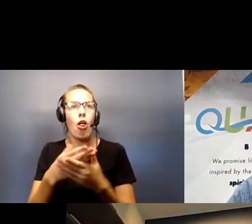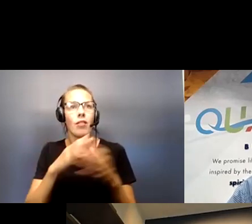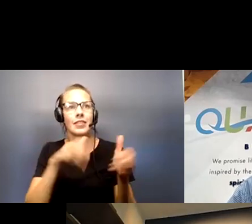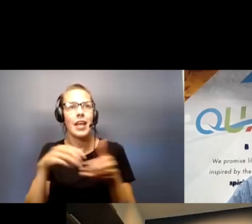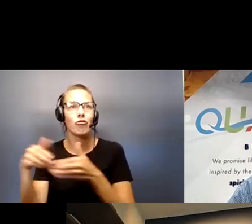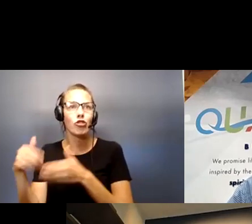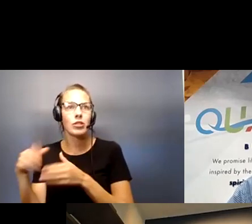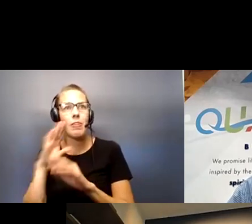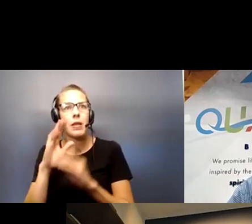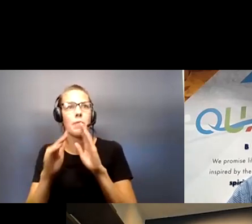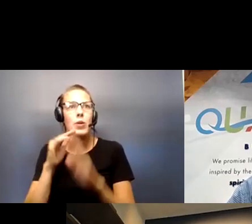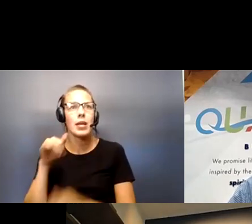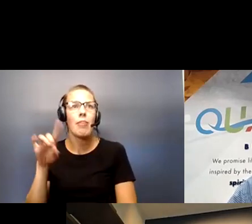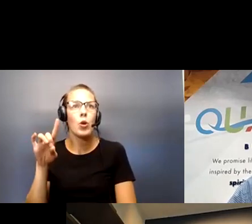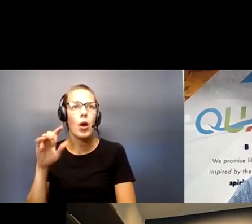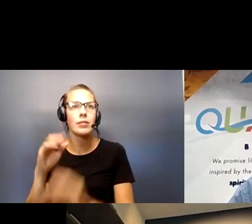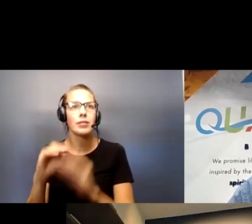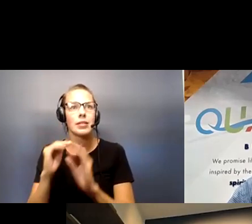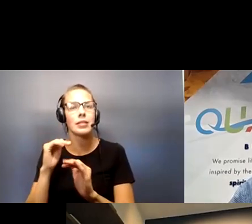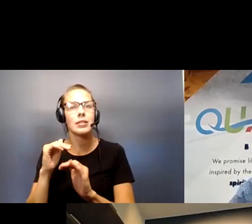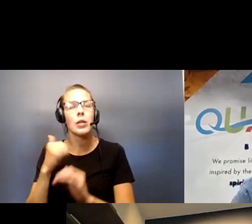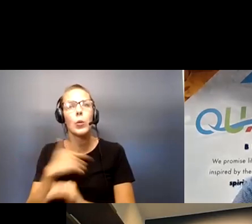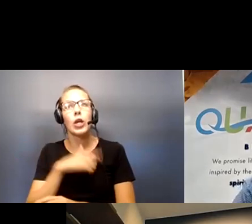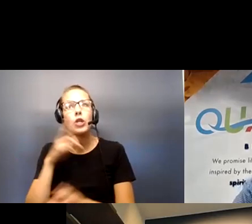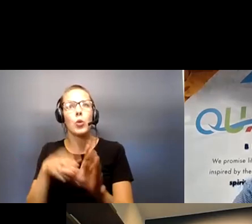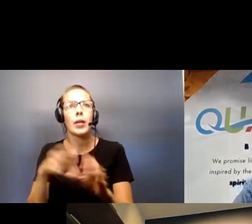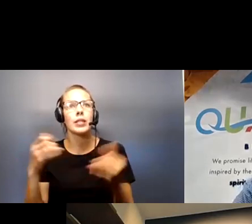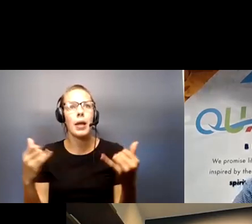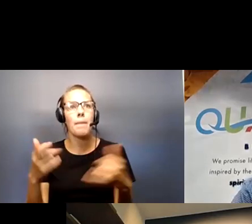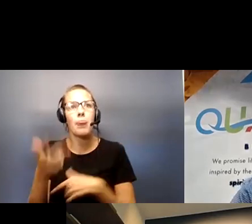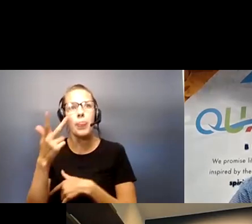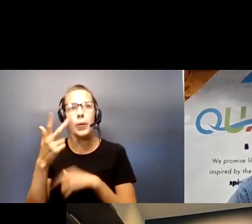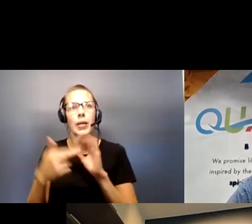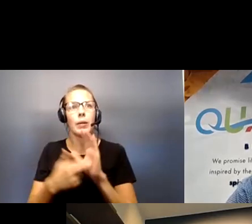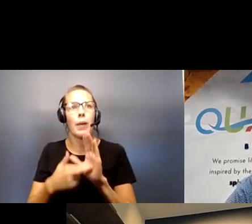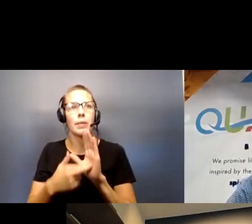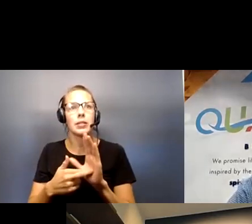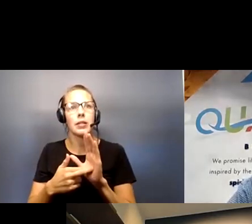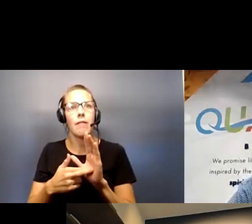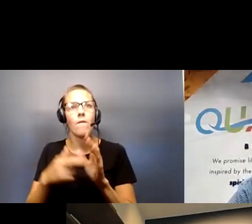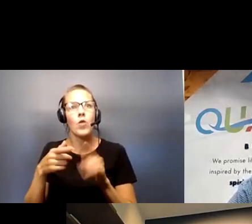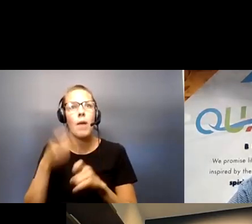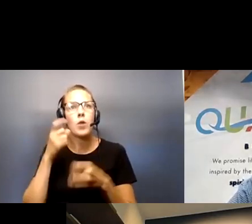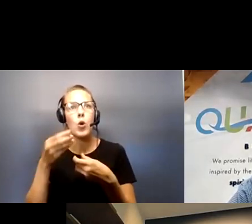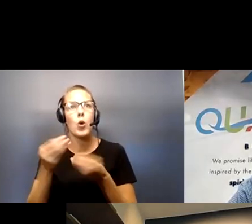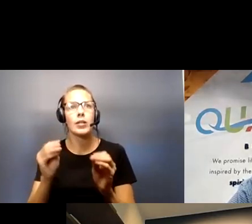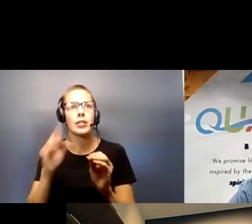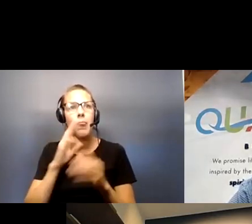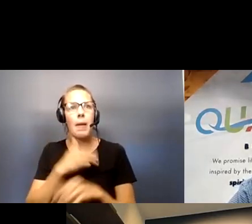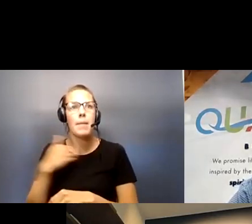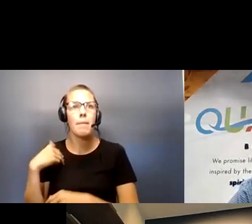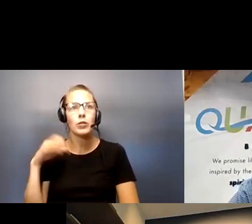our community in the Quad Cities. We are joined today by 3 representatives from organizations that are members of the